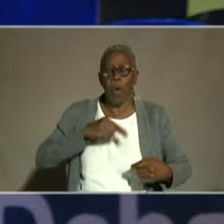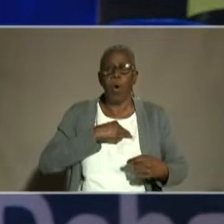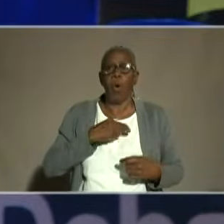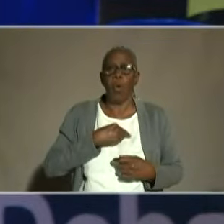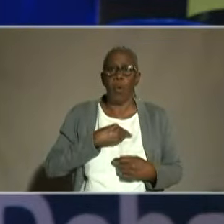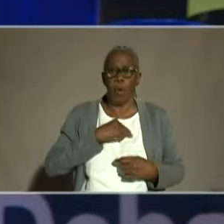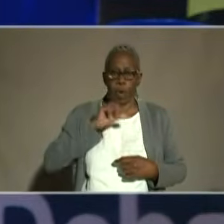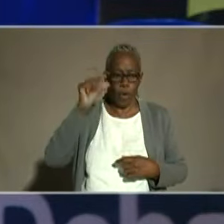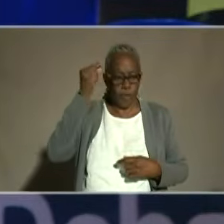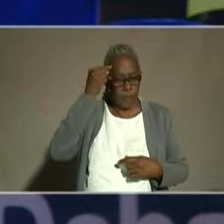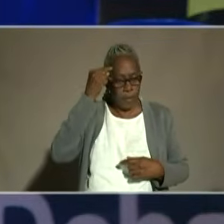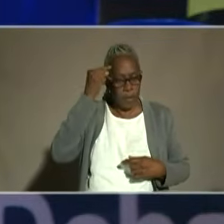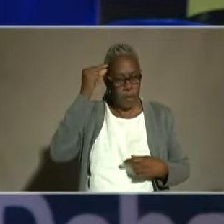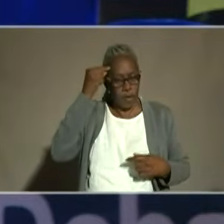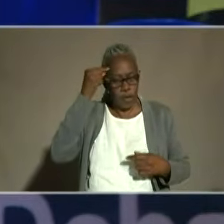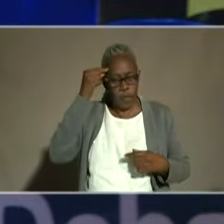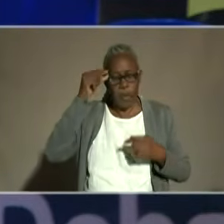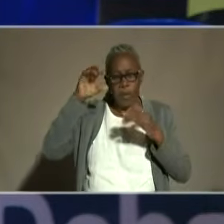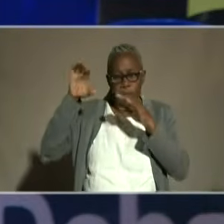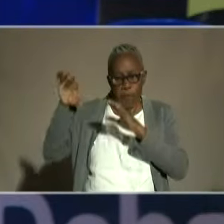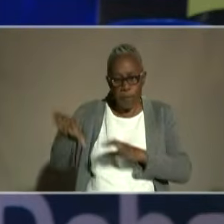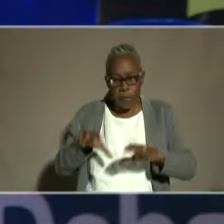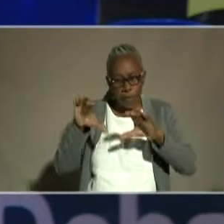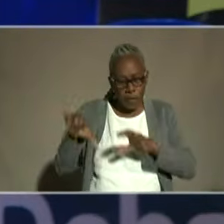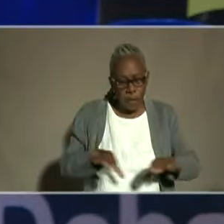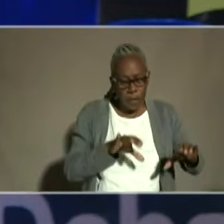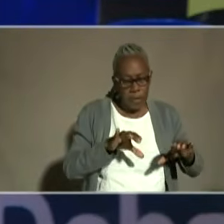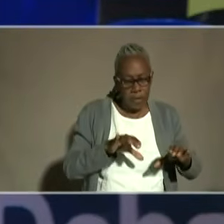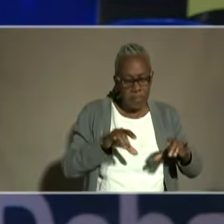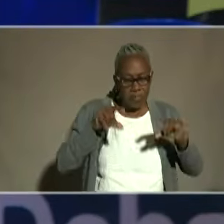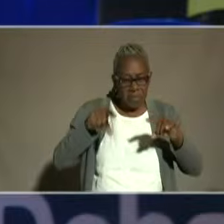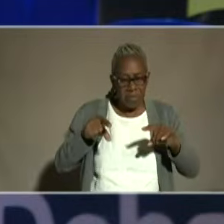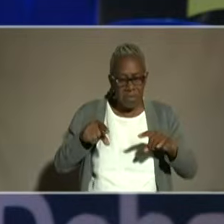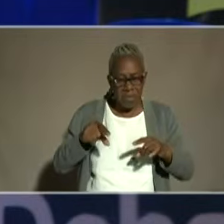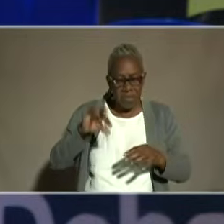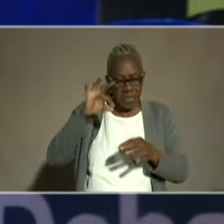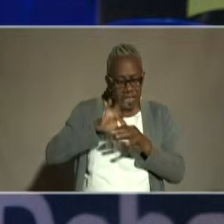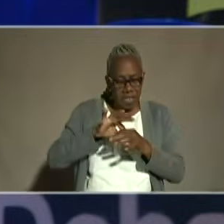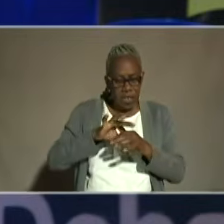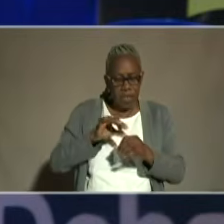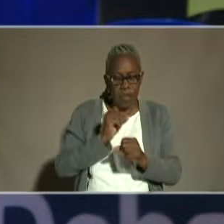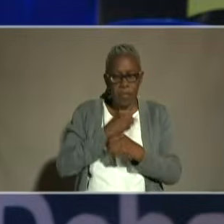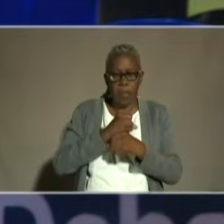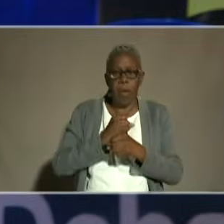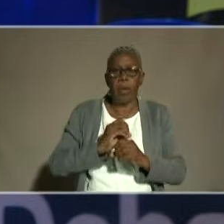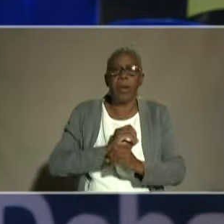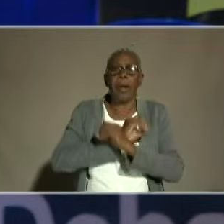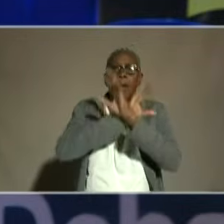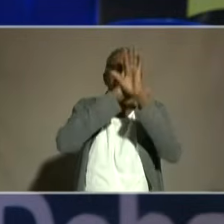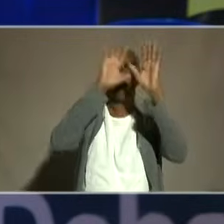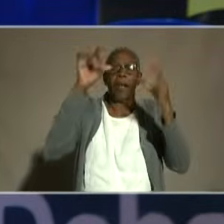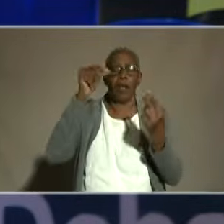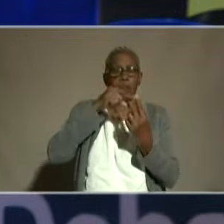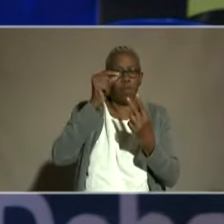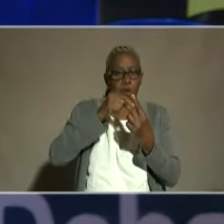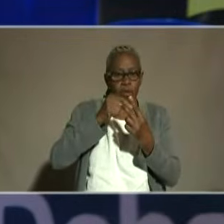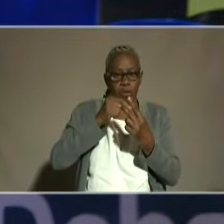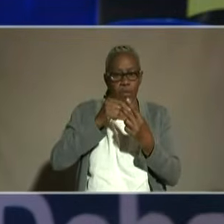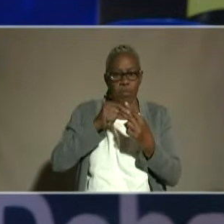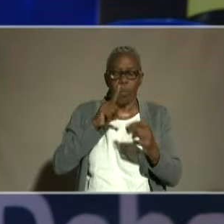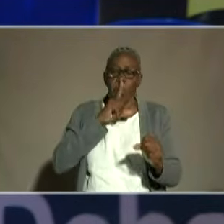a government of performance. This election is about a clear choice. Promise or